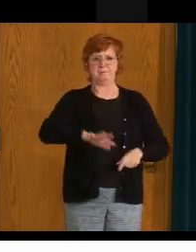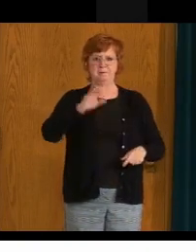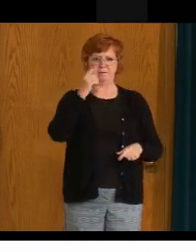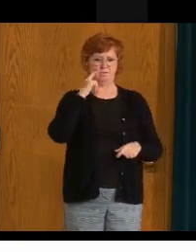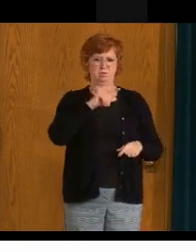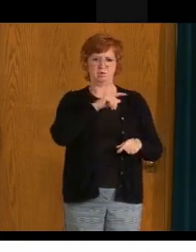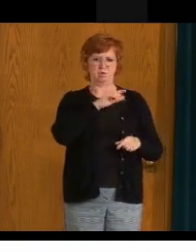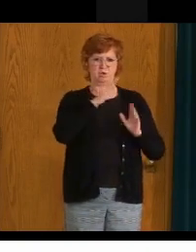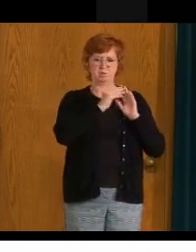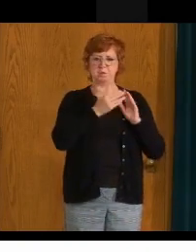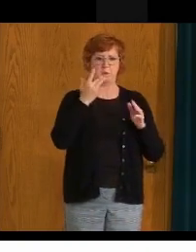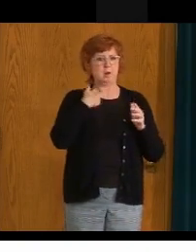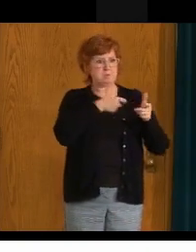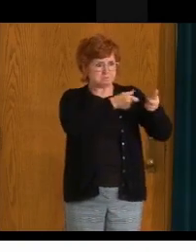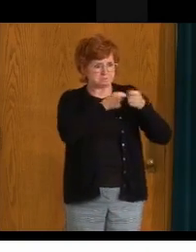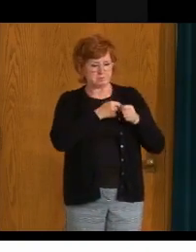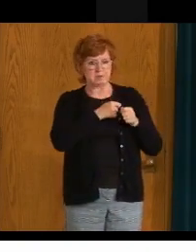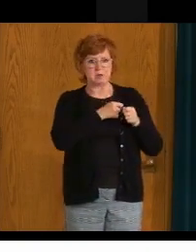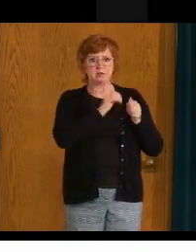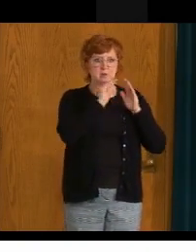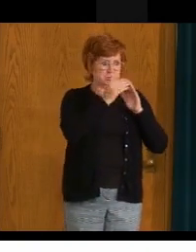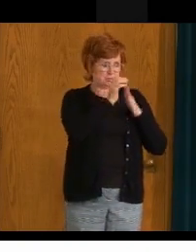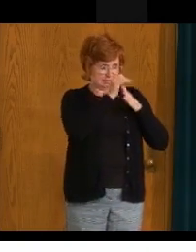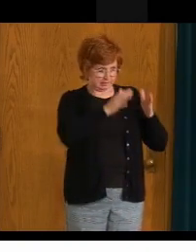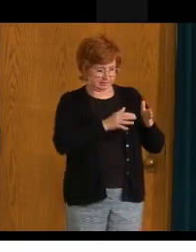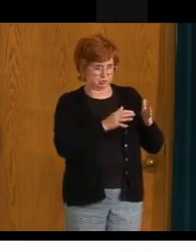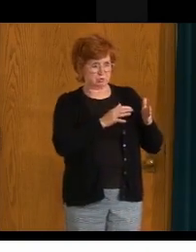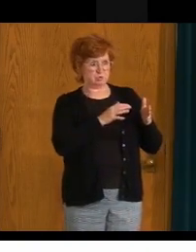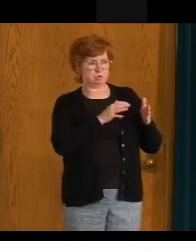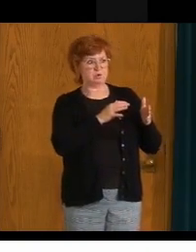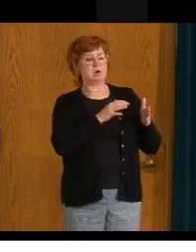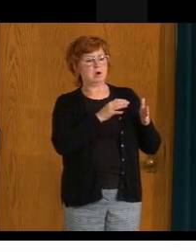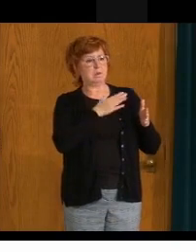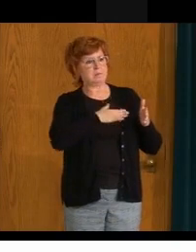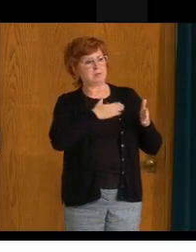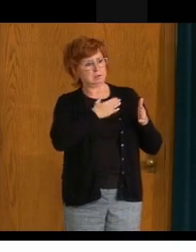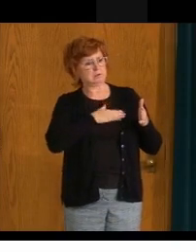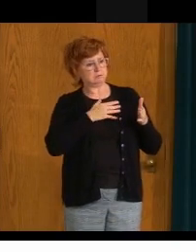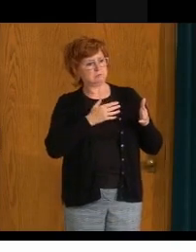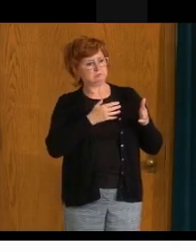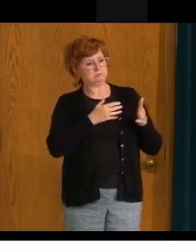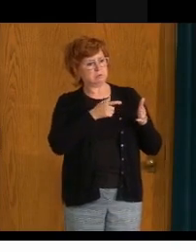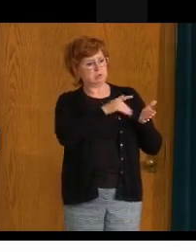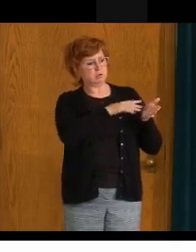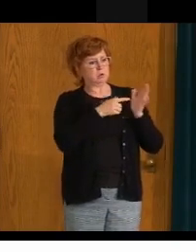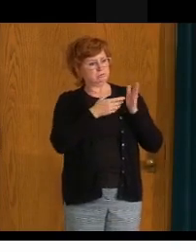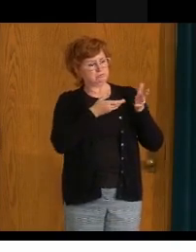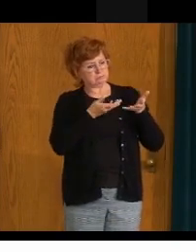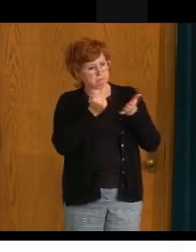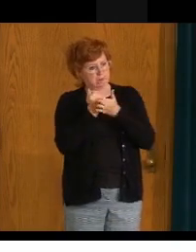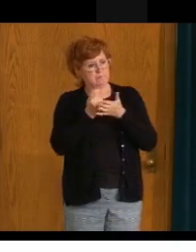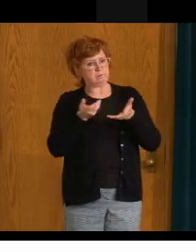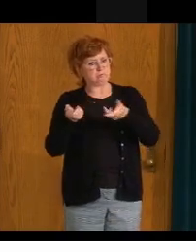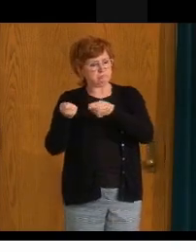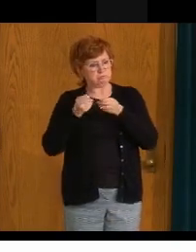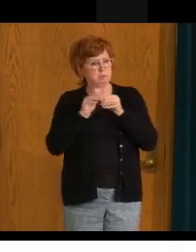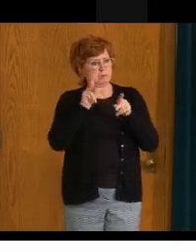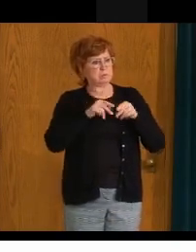clinical experts, community leaders, as well as everyday people in order to really become a voice for the vaccine and why it's important to get